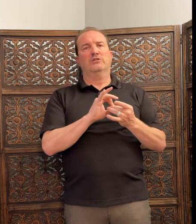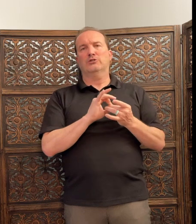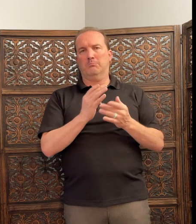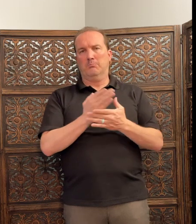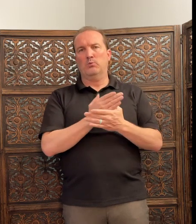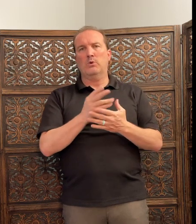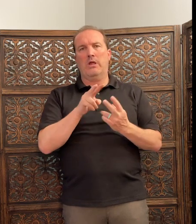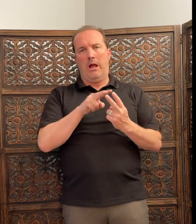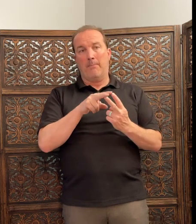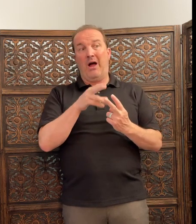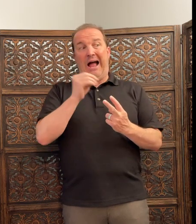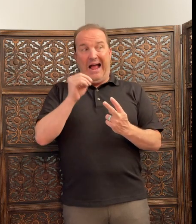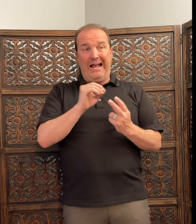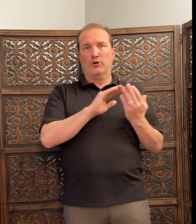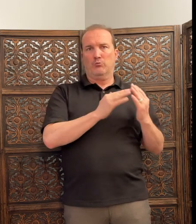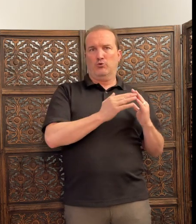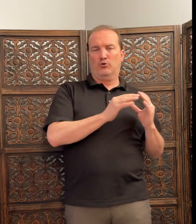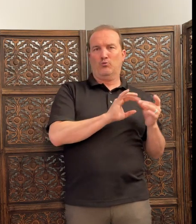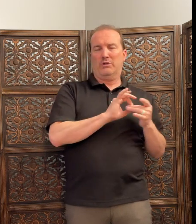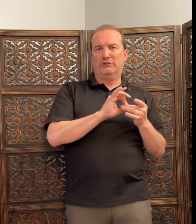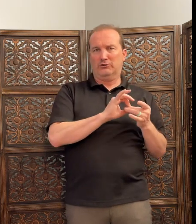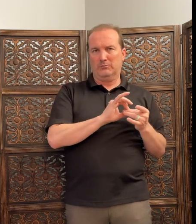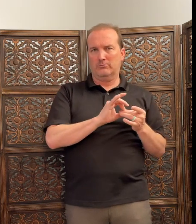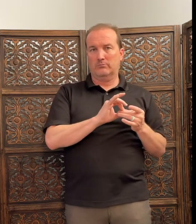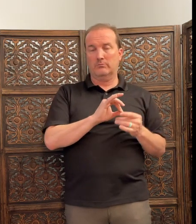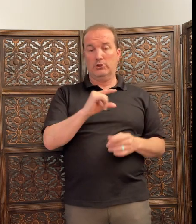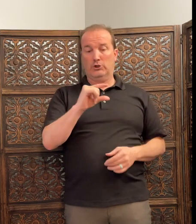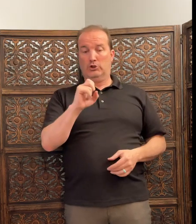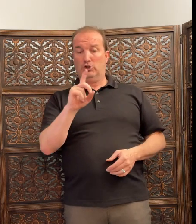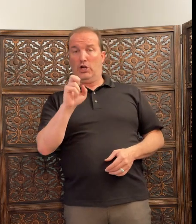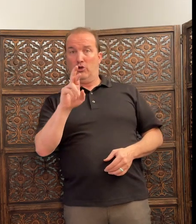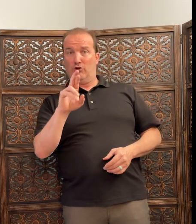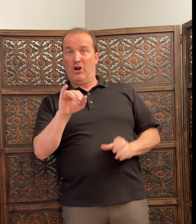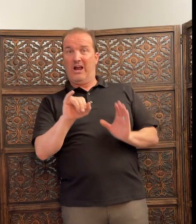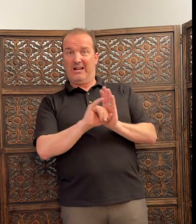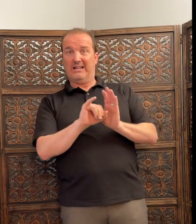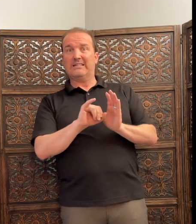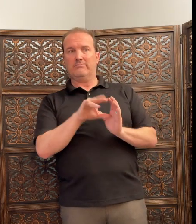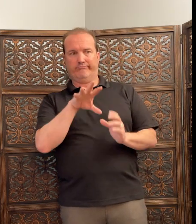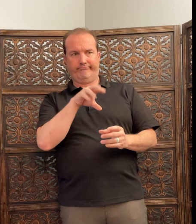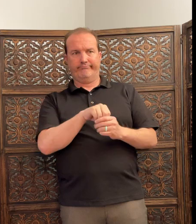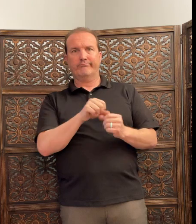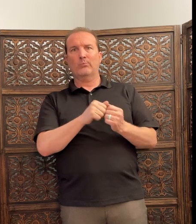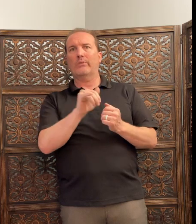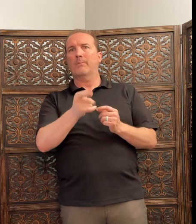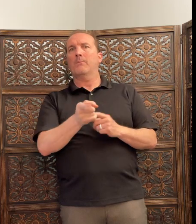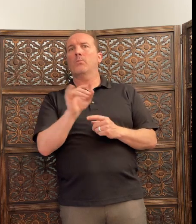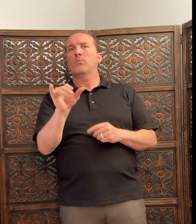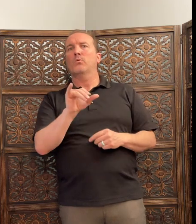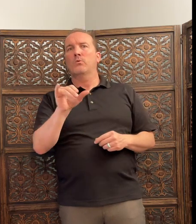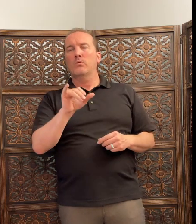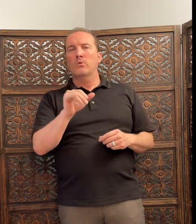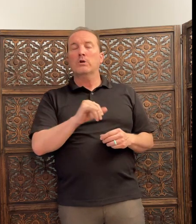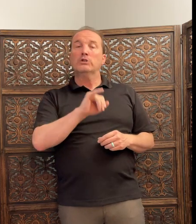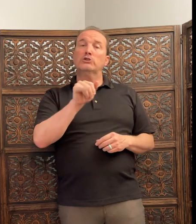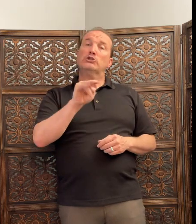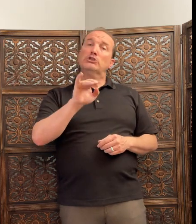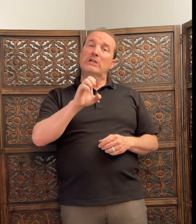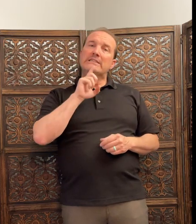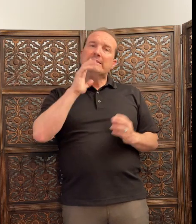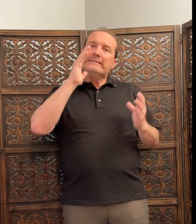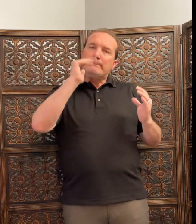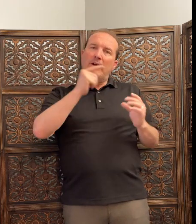changes the relationship between the couple and the community. Gender identity also plays a huge role in this